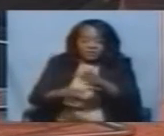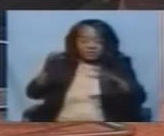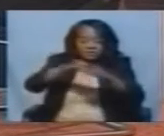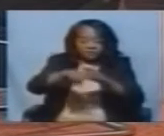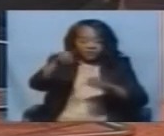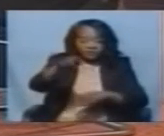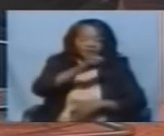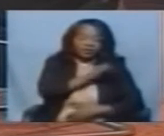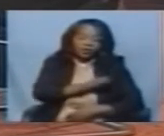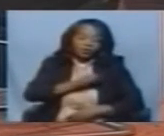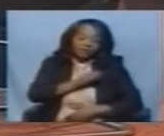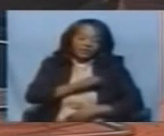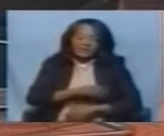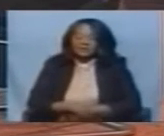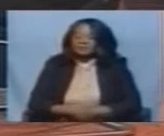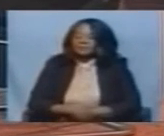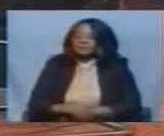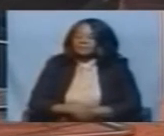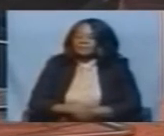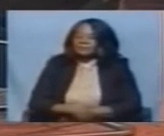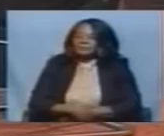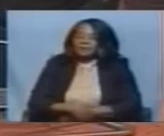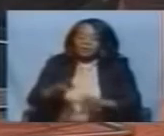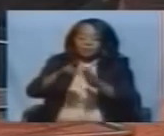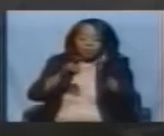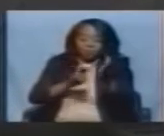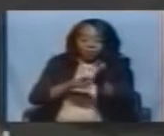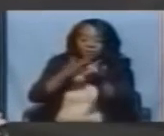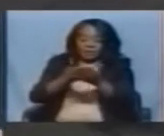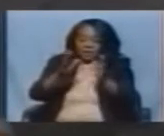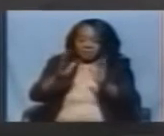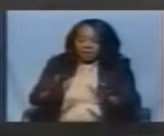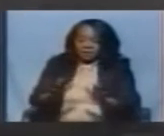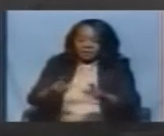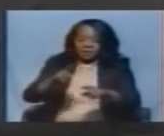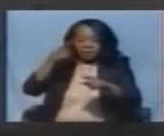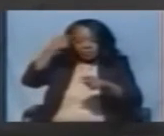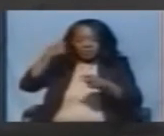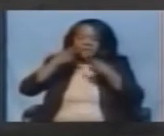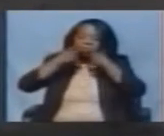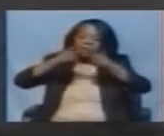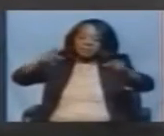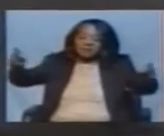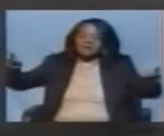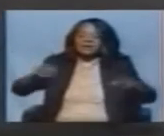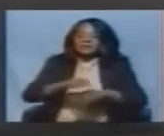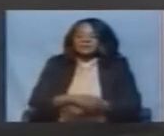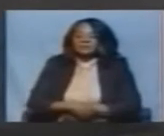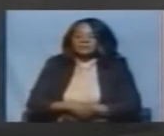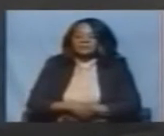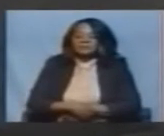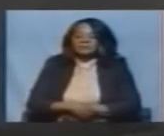of conduct? No. To report a buyer? Because it's publicized. I mean, it says you can go on